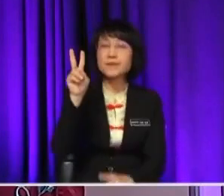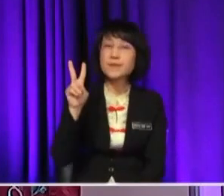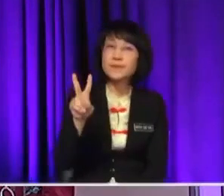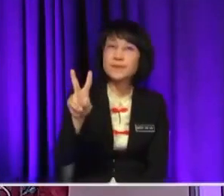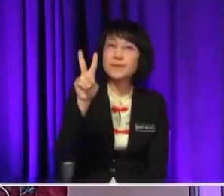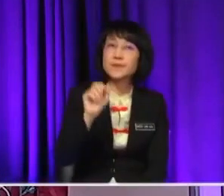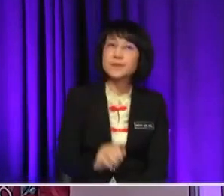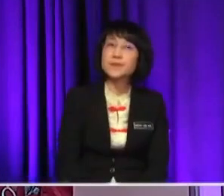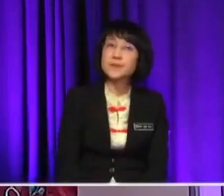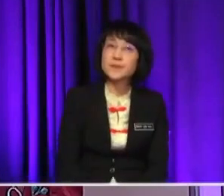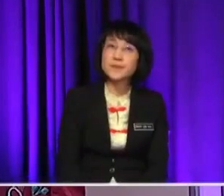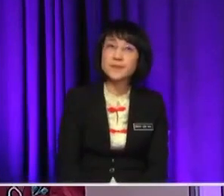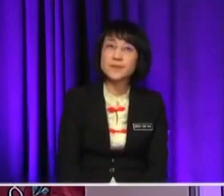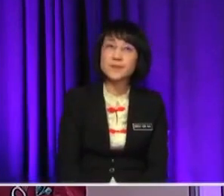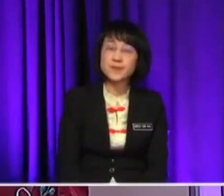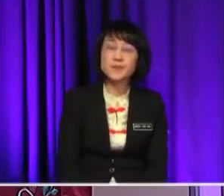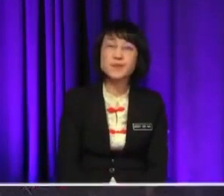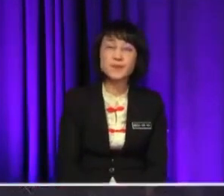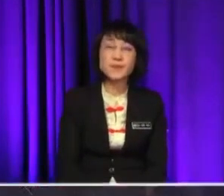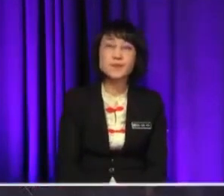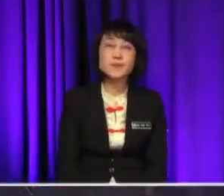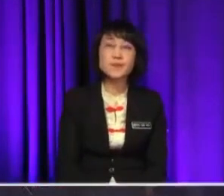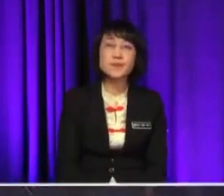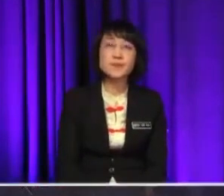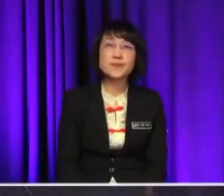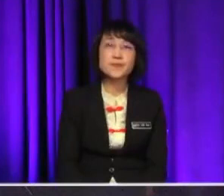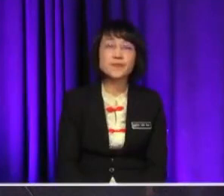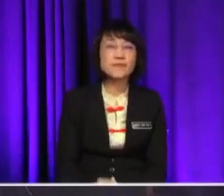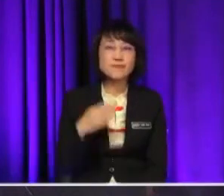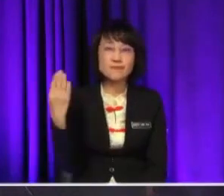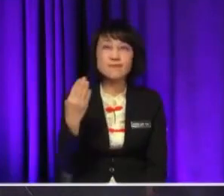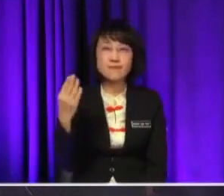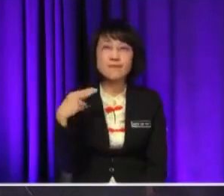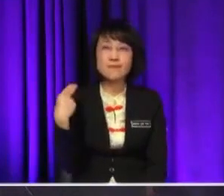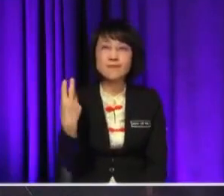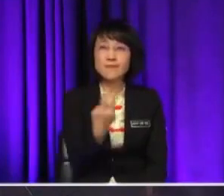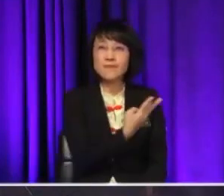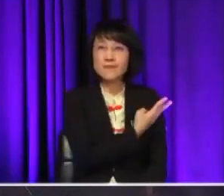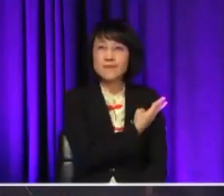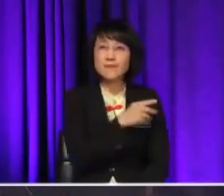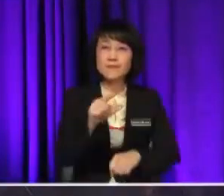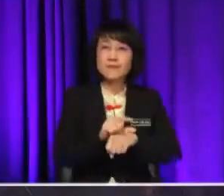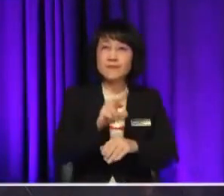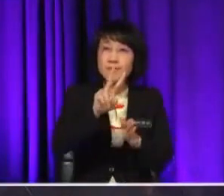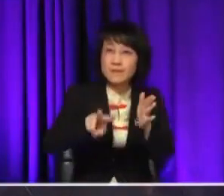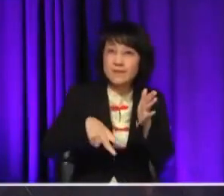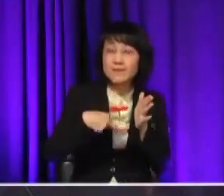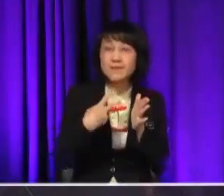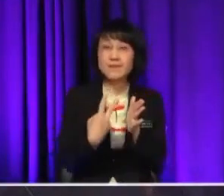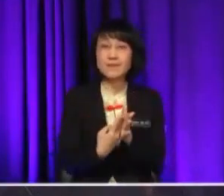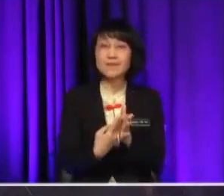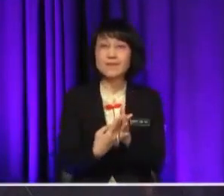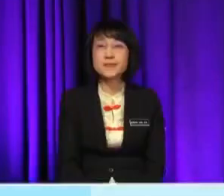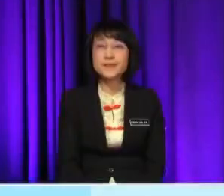right? Usually we do it over 2 hours. We only have, this slot. So yes. We'll focus on